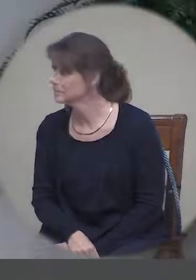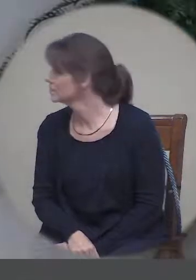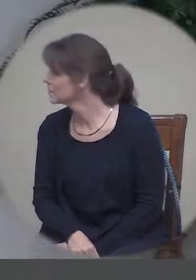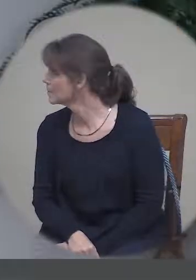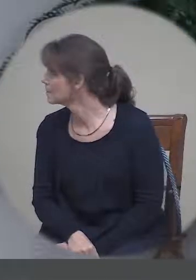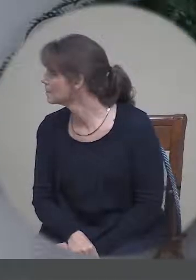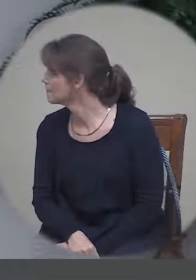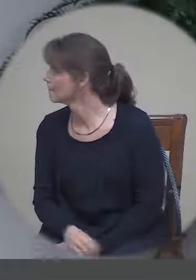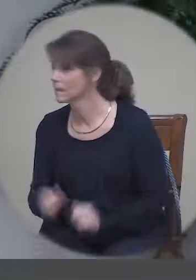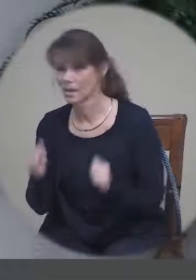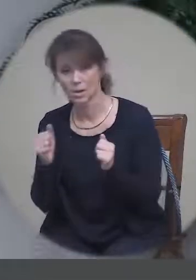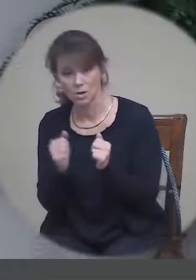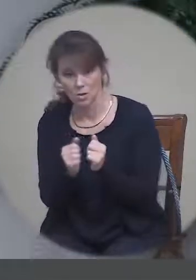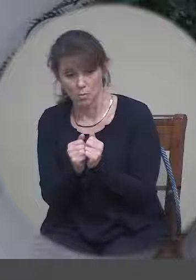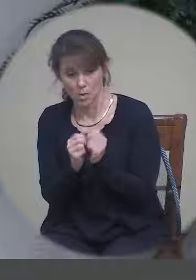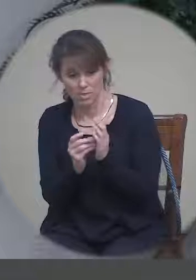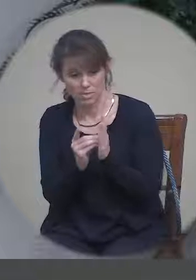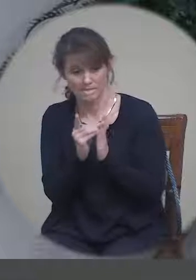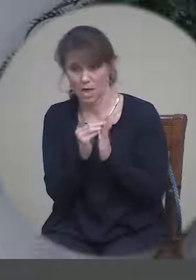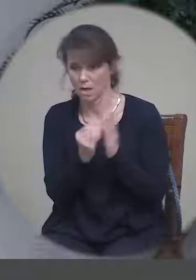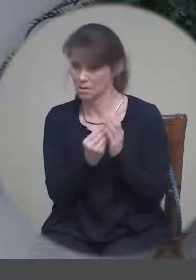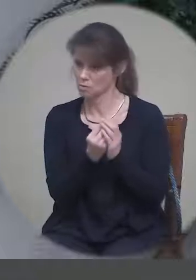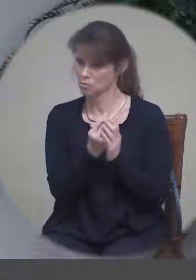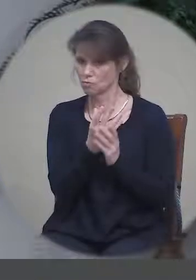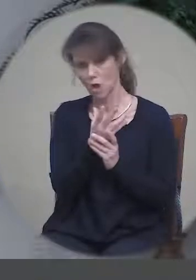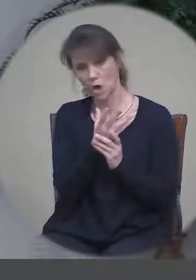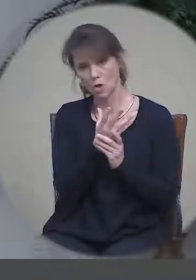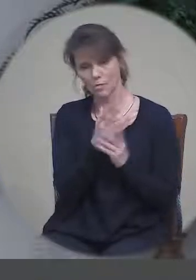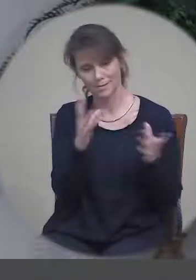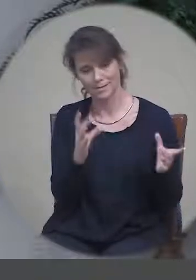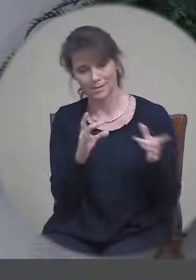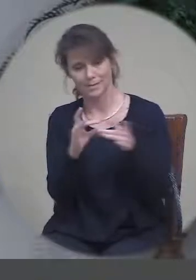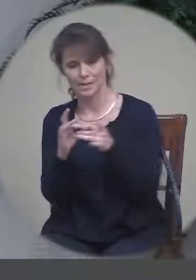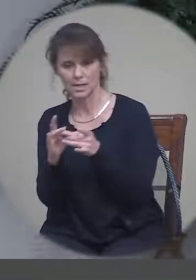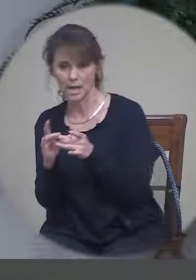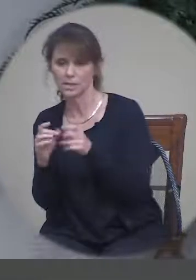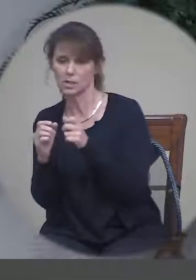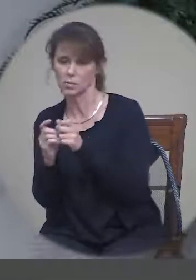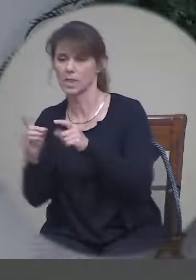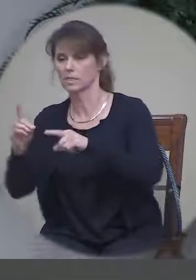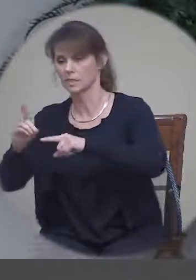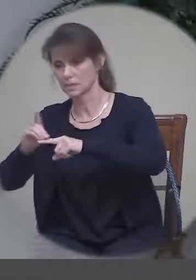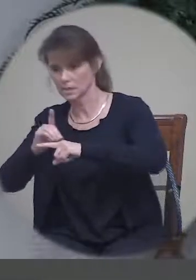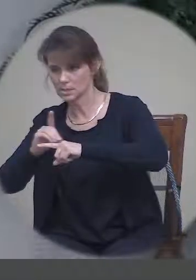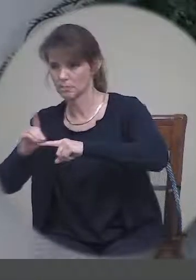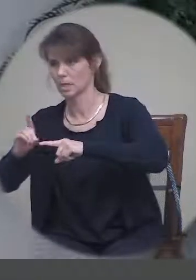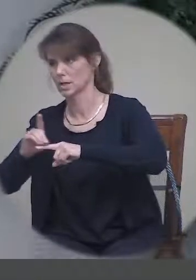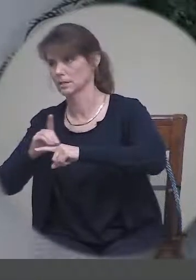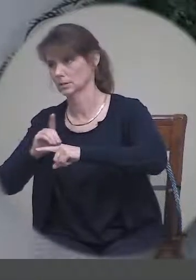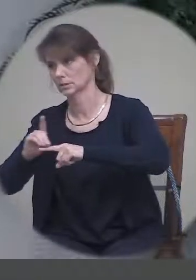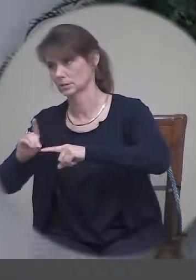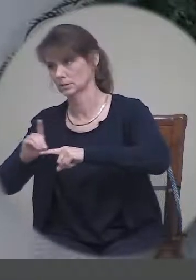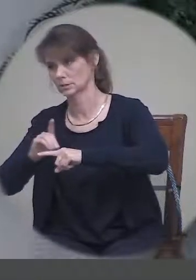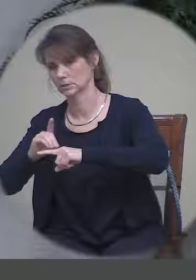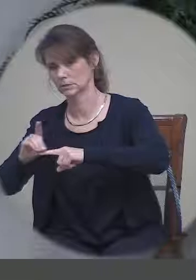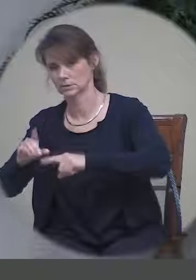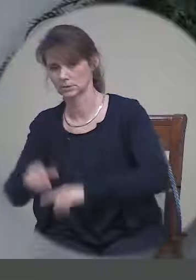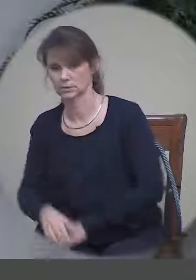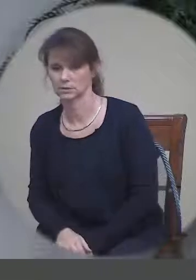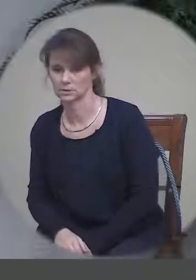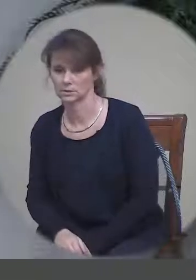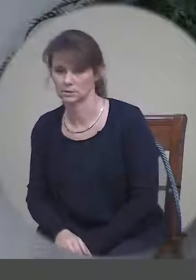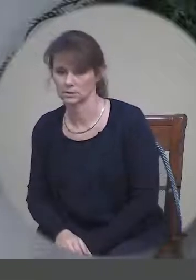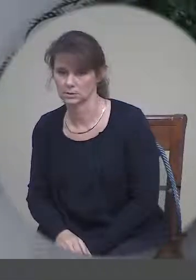With growth comes the impertinent and sometimes unpleasant circumstance of